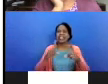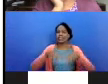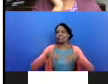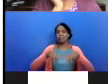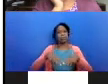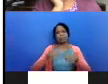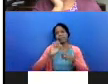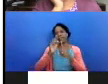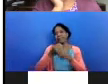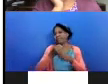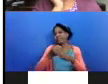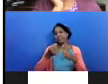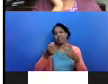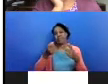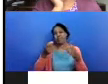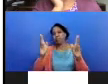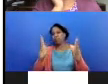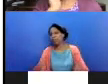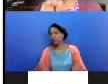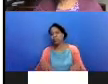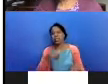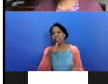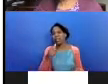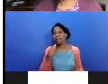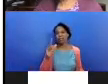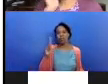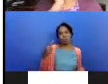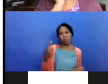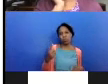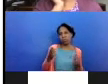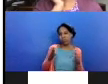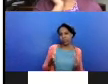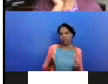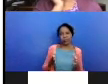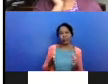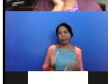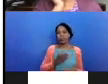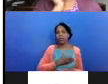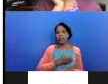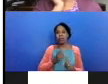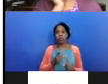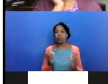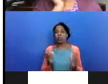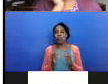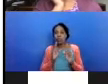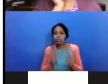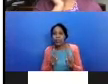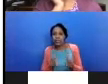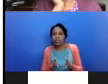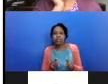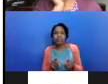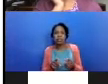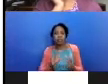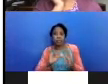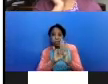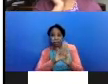So there's not a one size fits all approach. Again, we're trying to move towards a responsive approach so that we can respond specifically